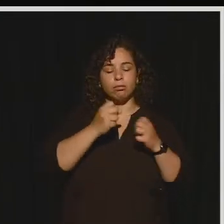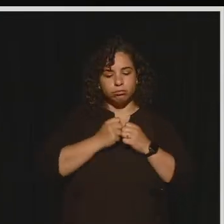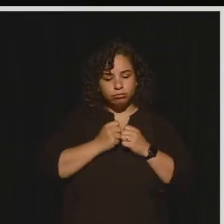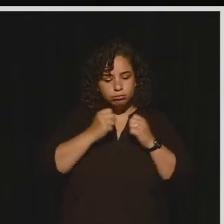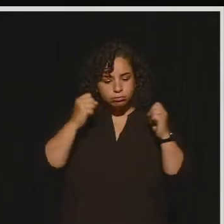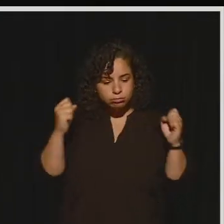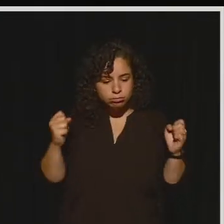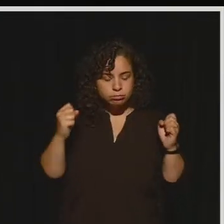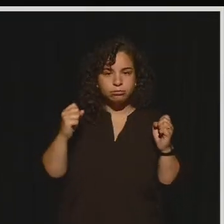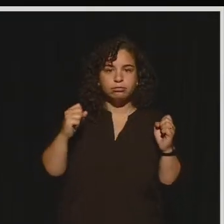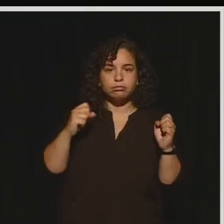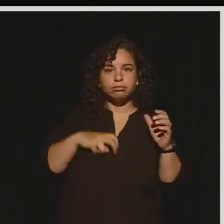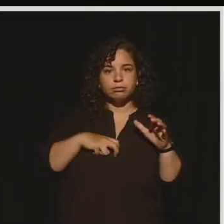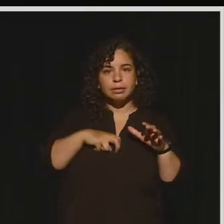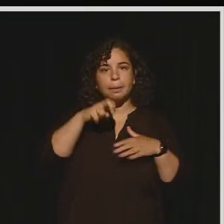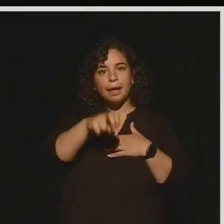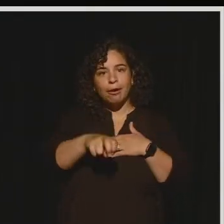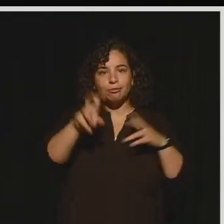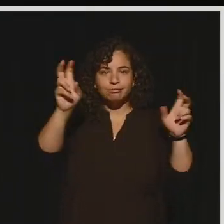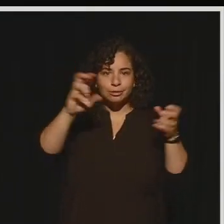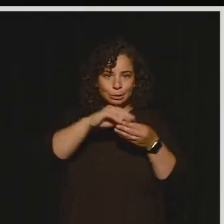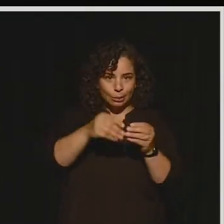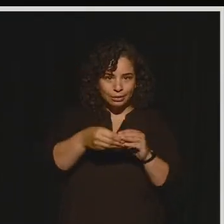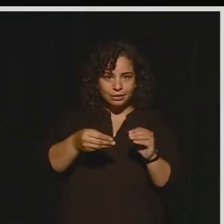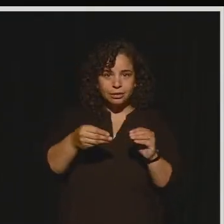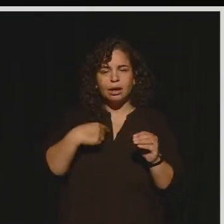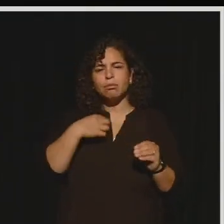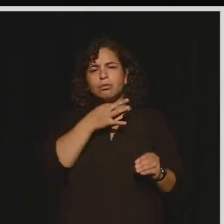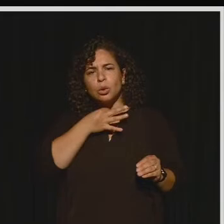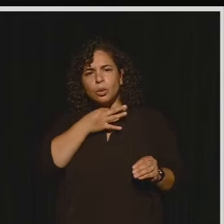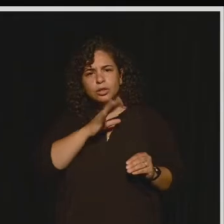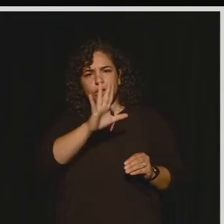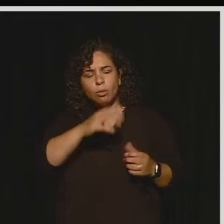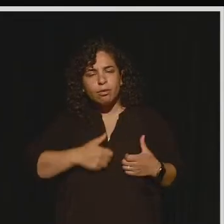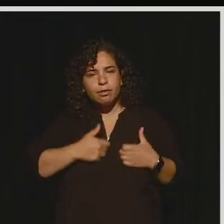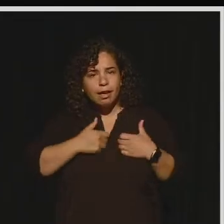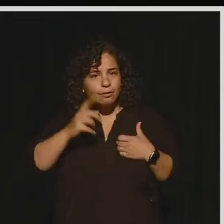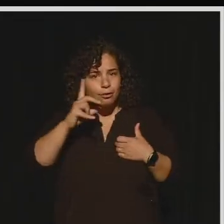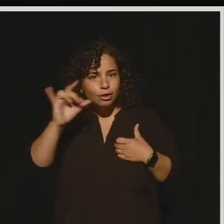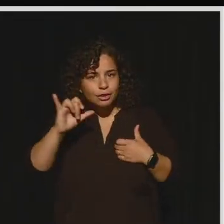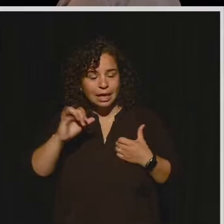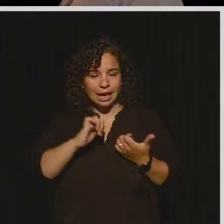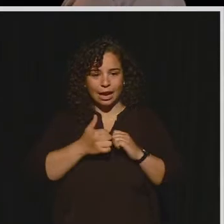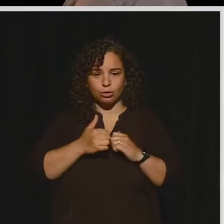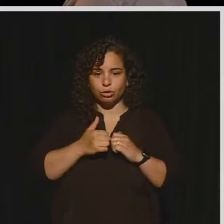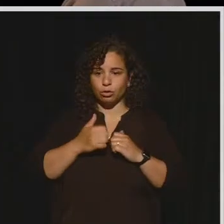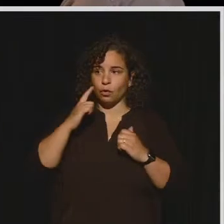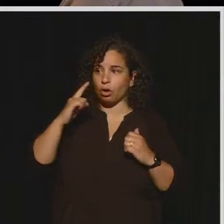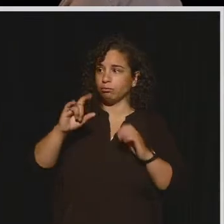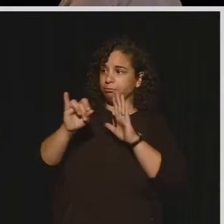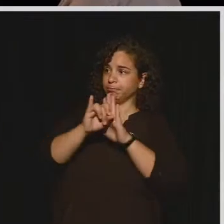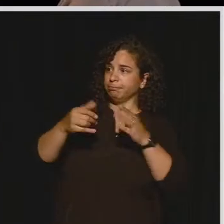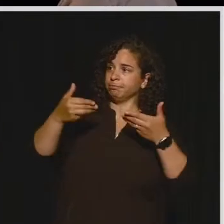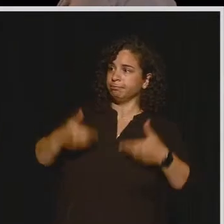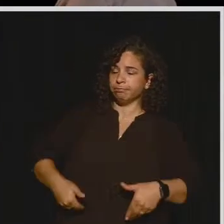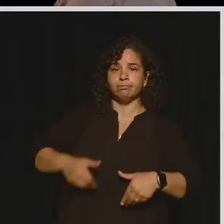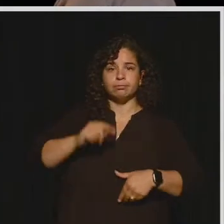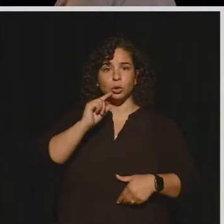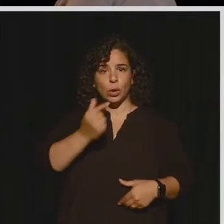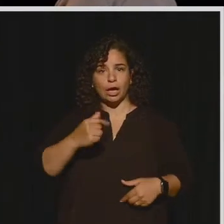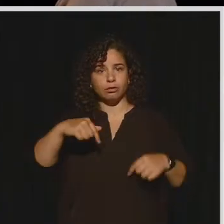I'm curious about what it has been like for some of you to come out in Vancouver and be in